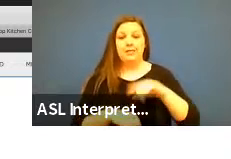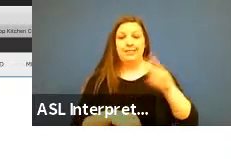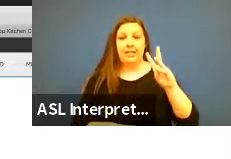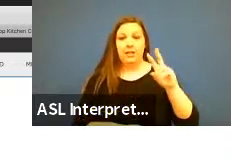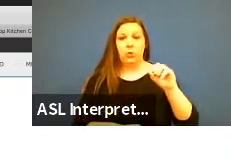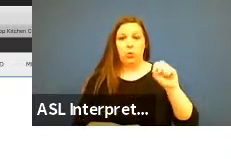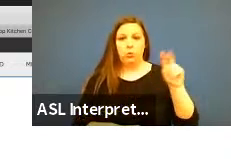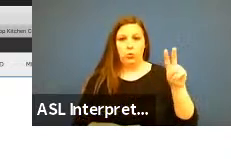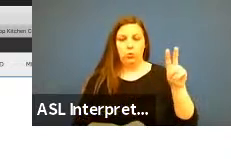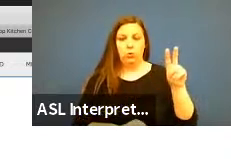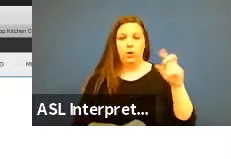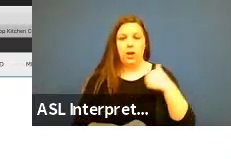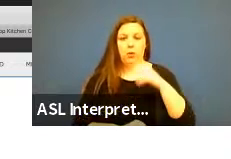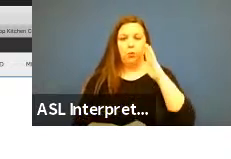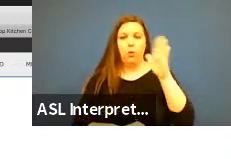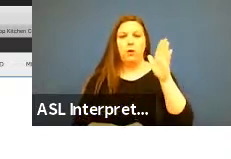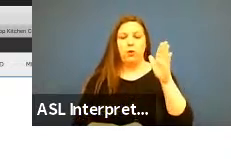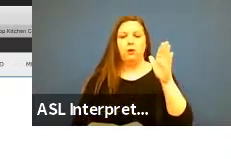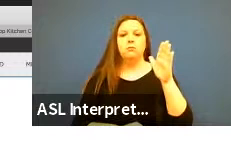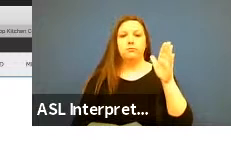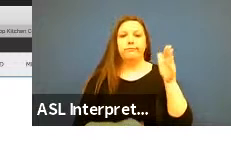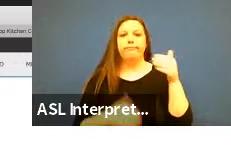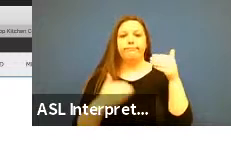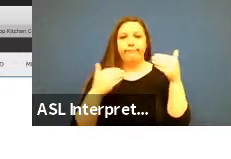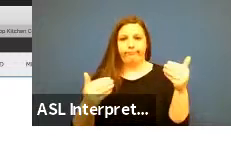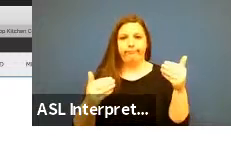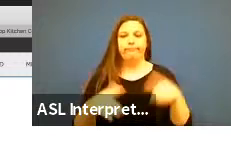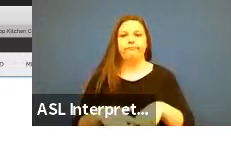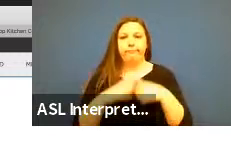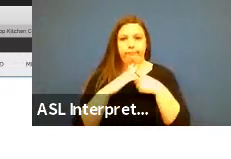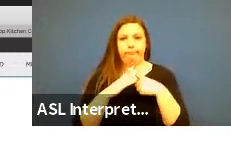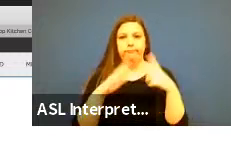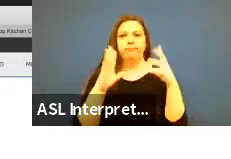are going to call our meeting to order.